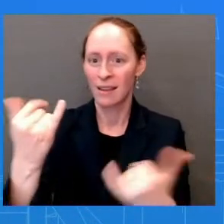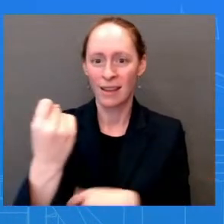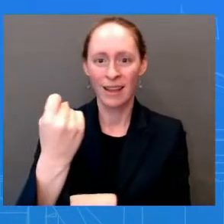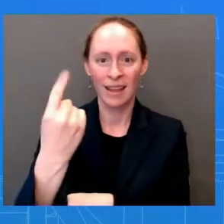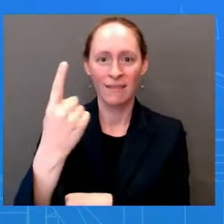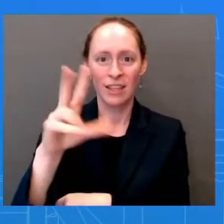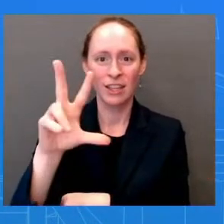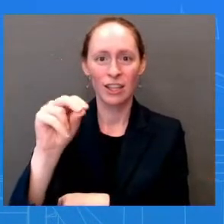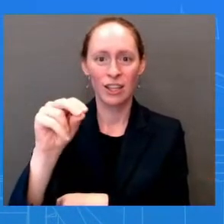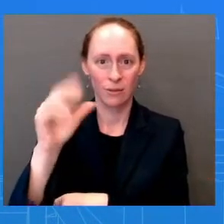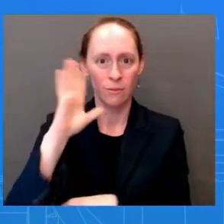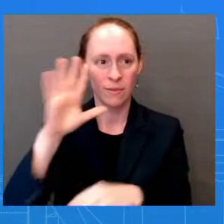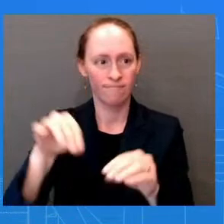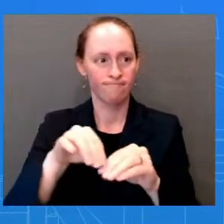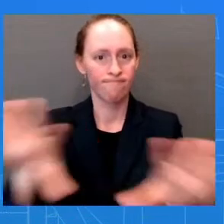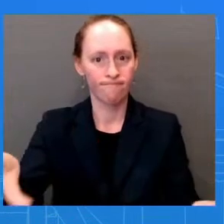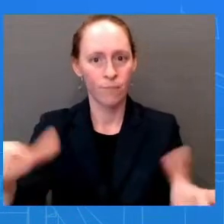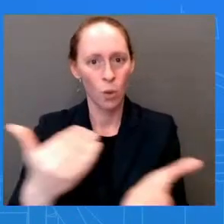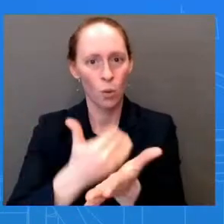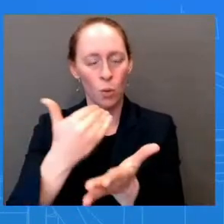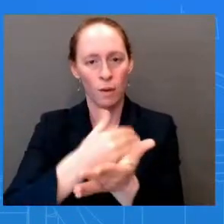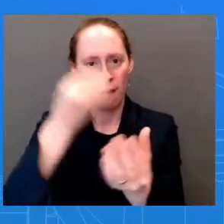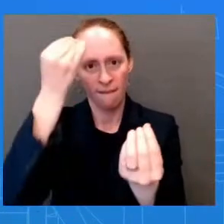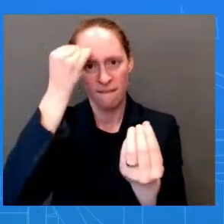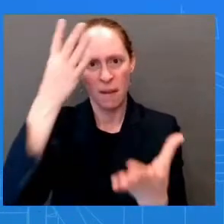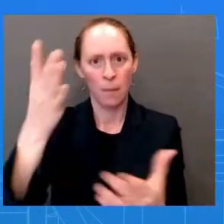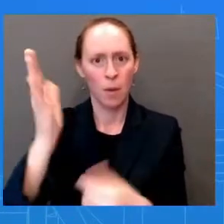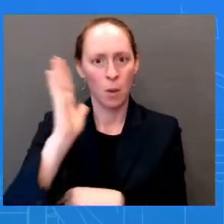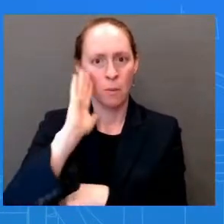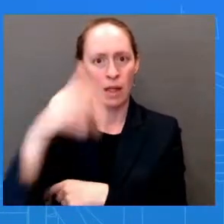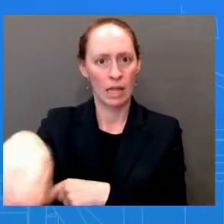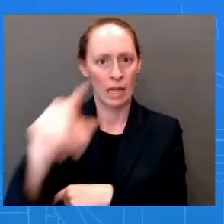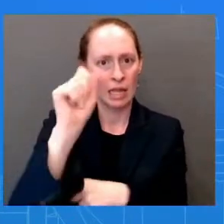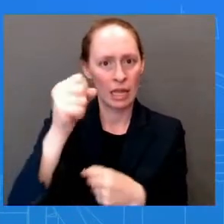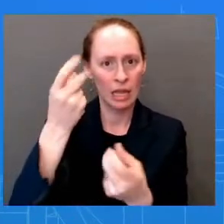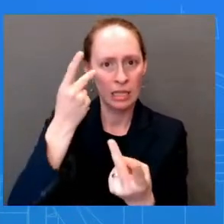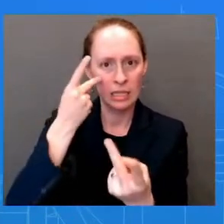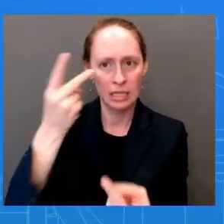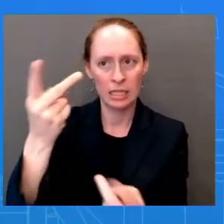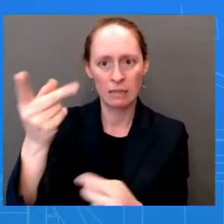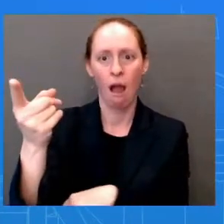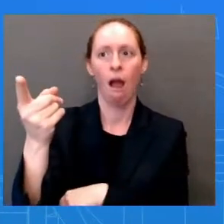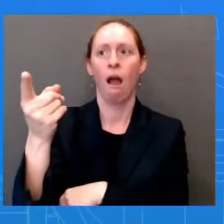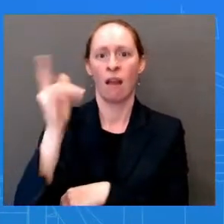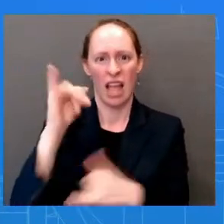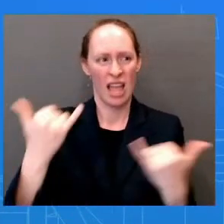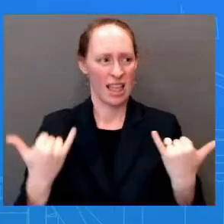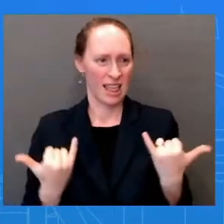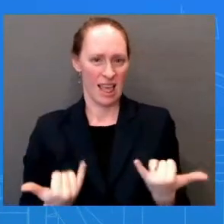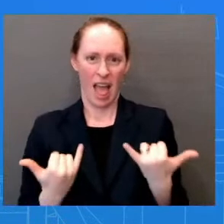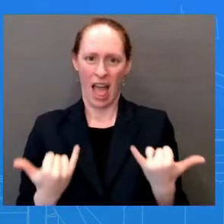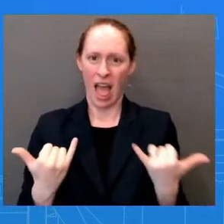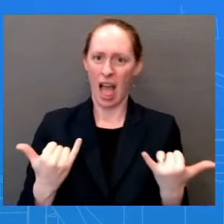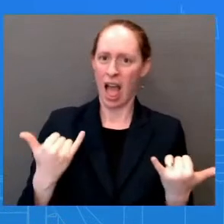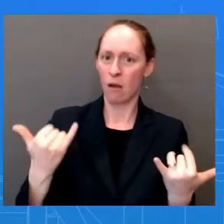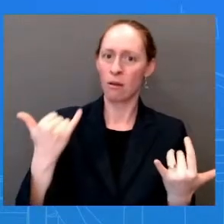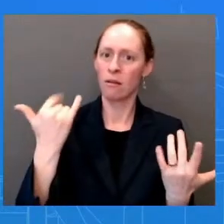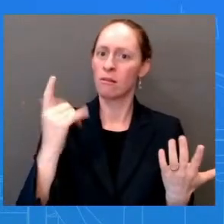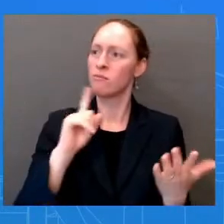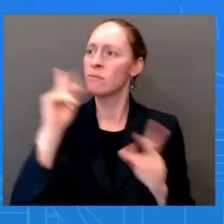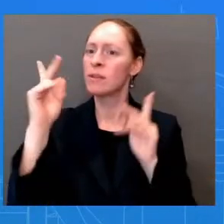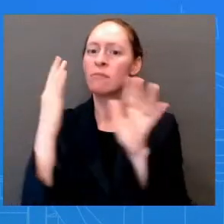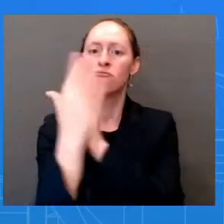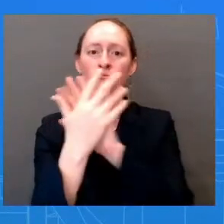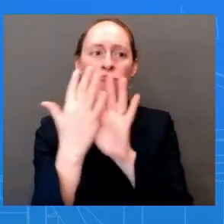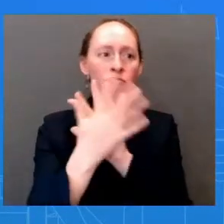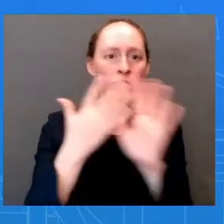data, looking at real-world data of hundreds of thousands of people, looking at the capability of the virus to